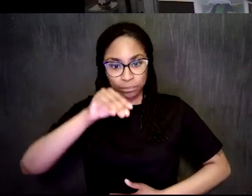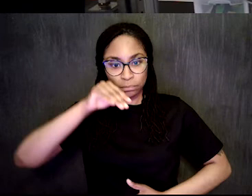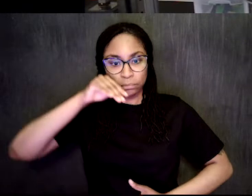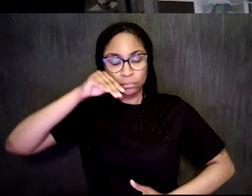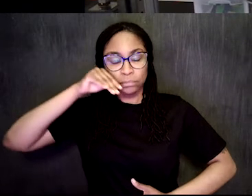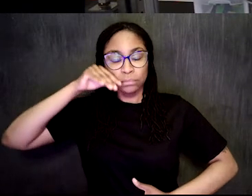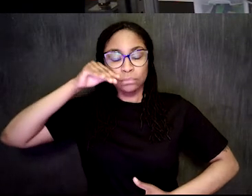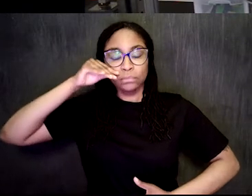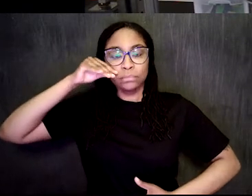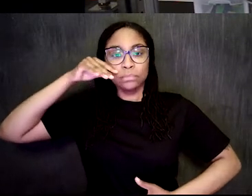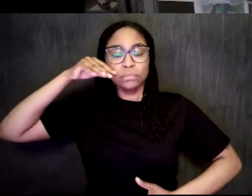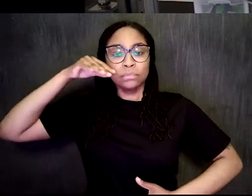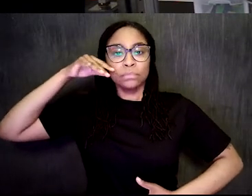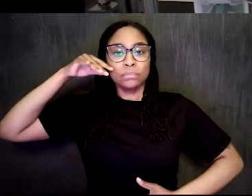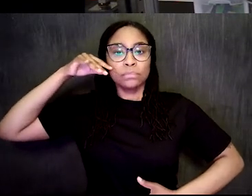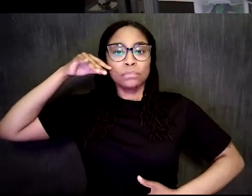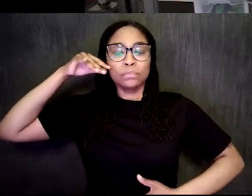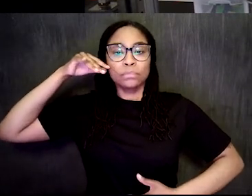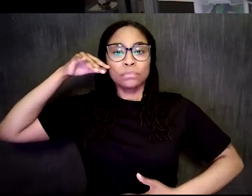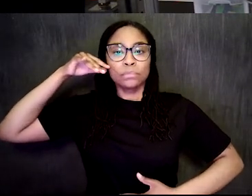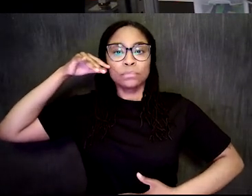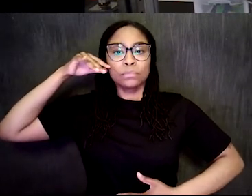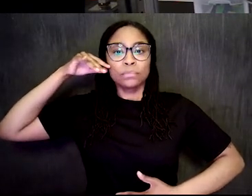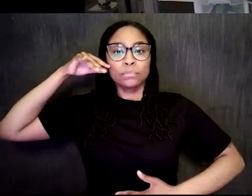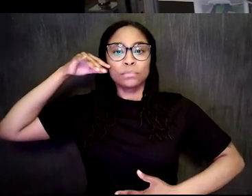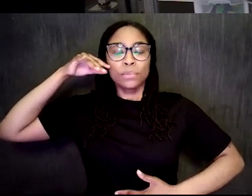3. Breathe in